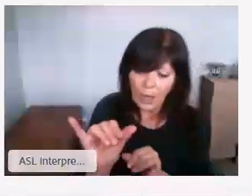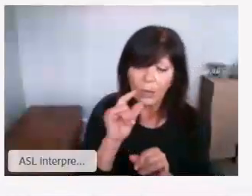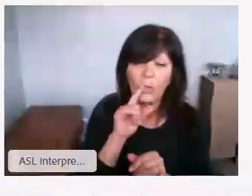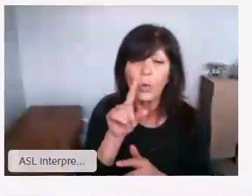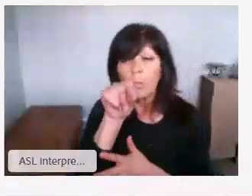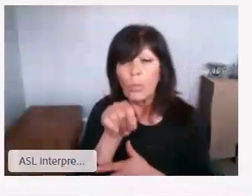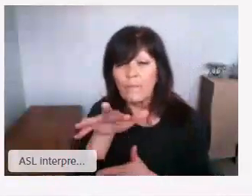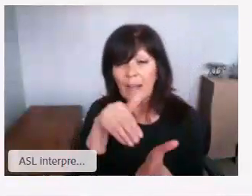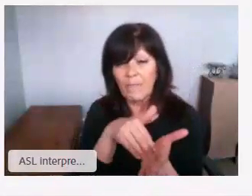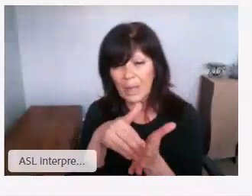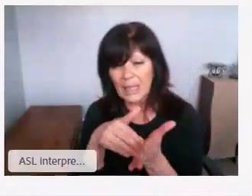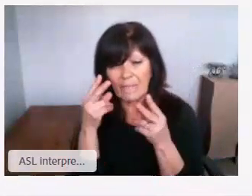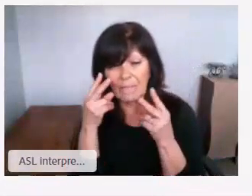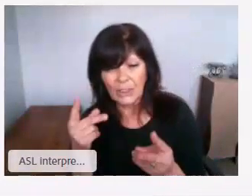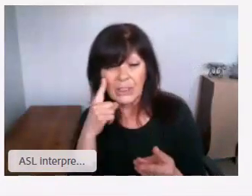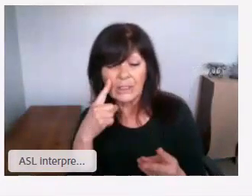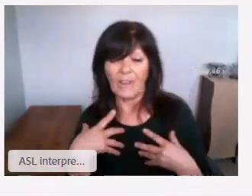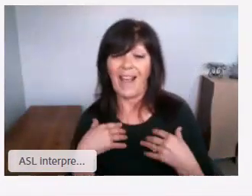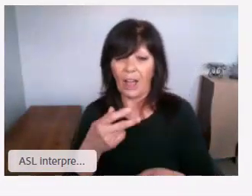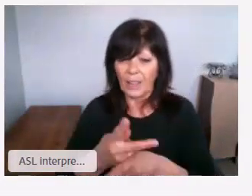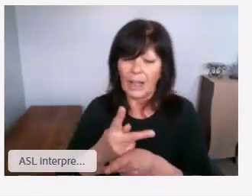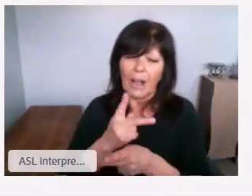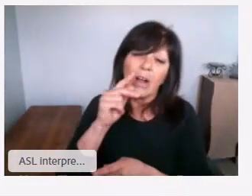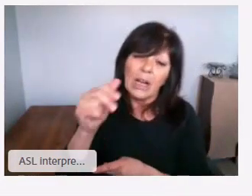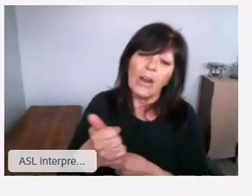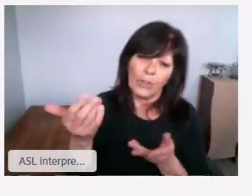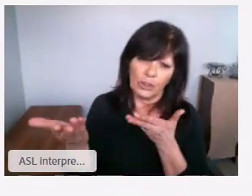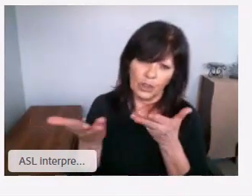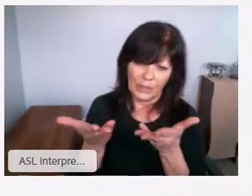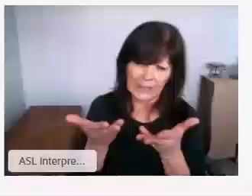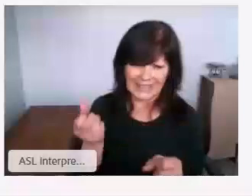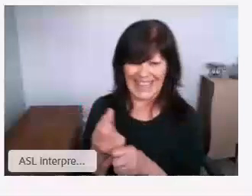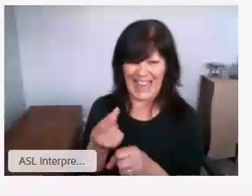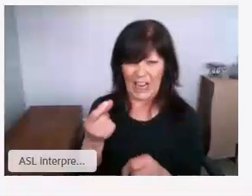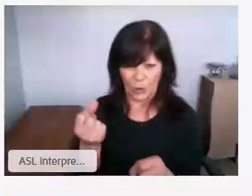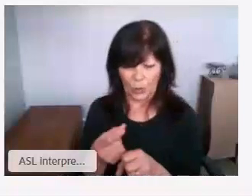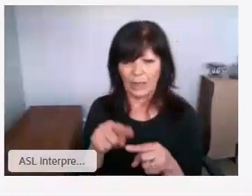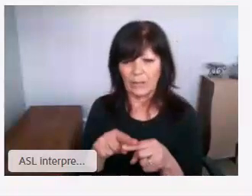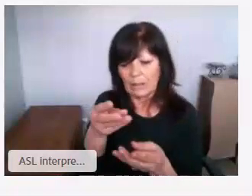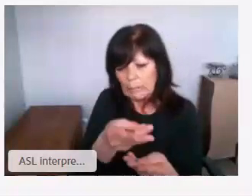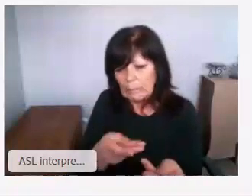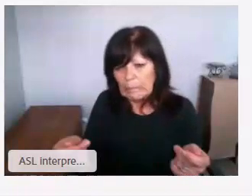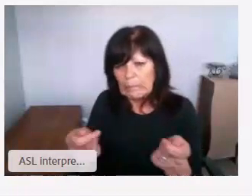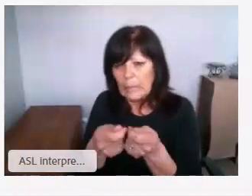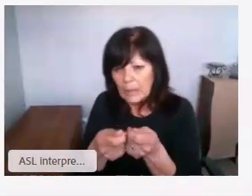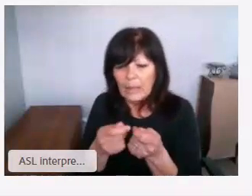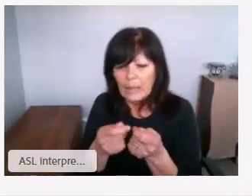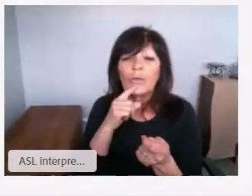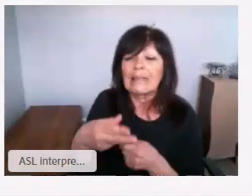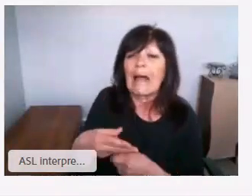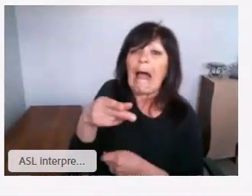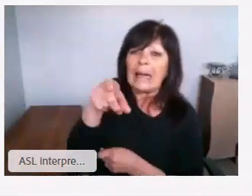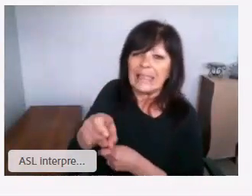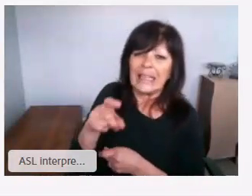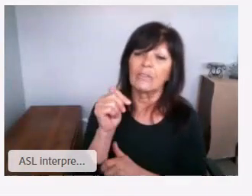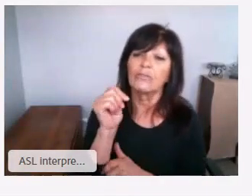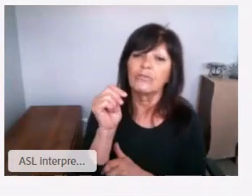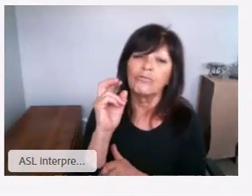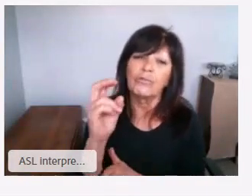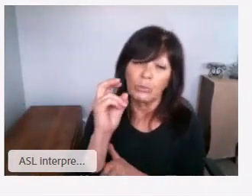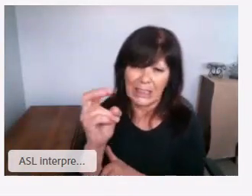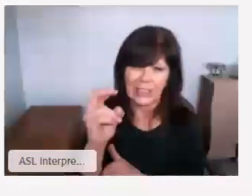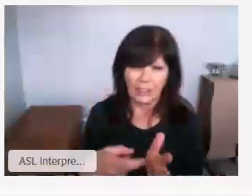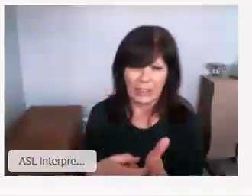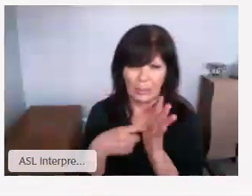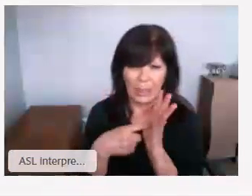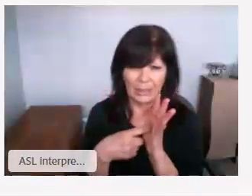million visitors for healthcare and other service annually to the campus, which generates a high need of significant transportation demand